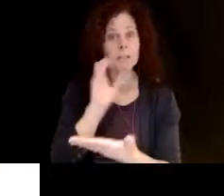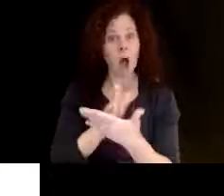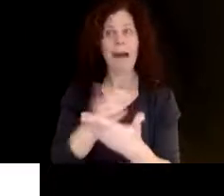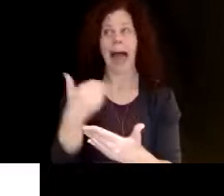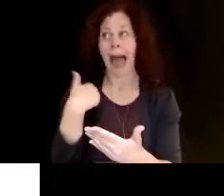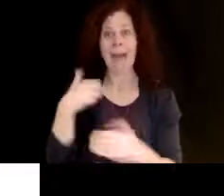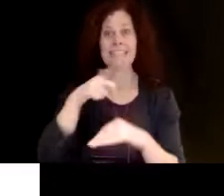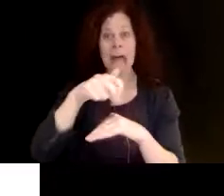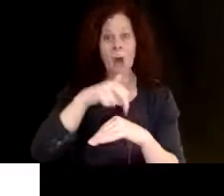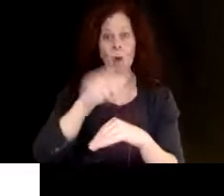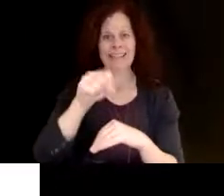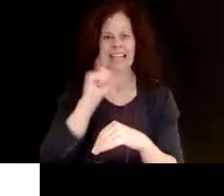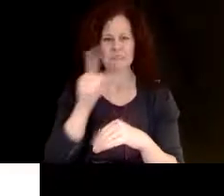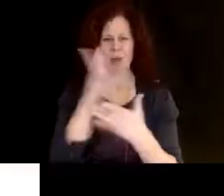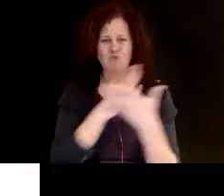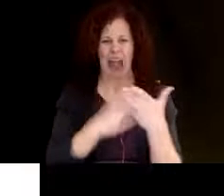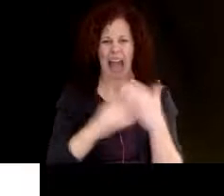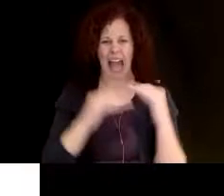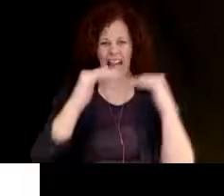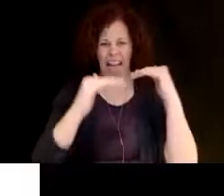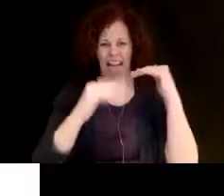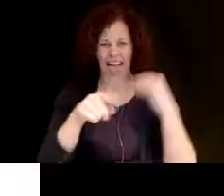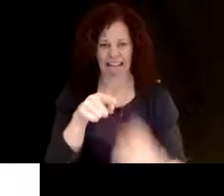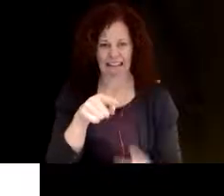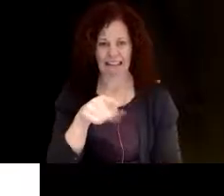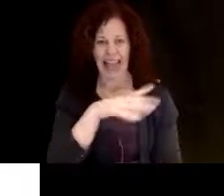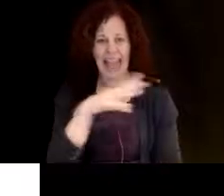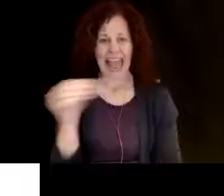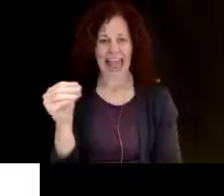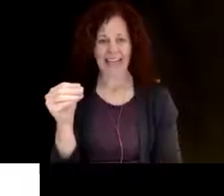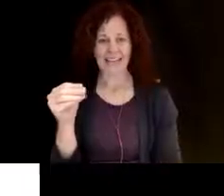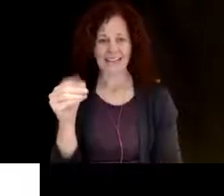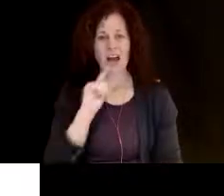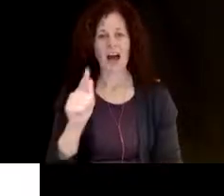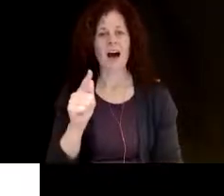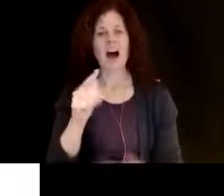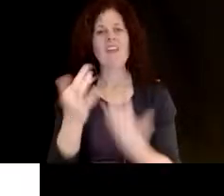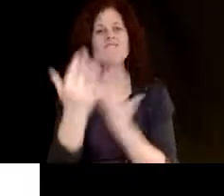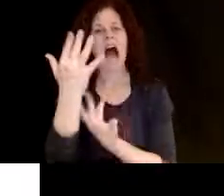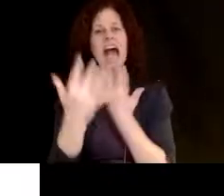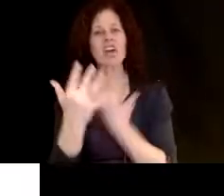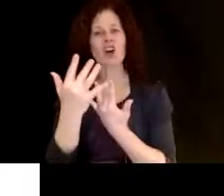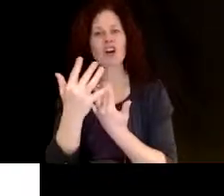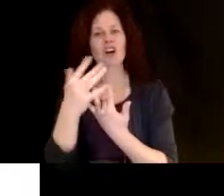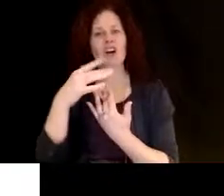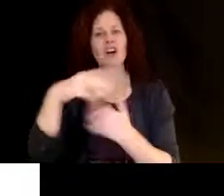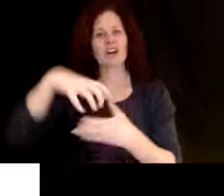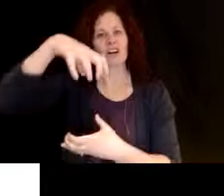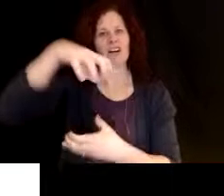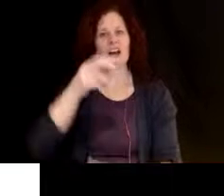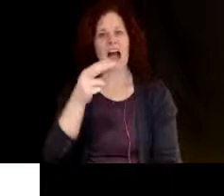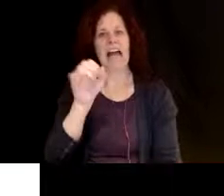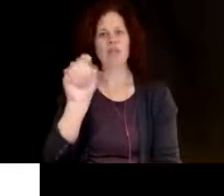in pretty poor condition, and they're blocked by an important amenity, a fire hydrant, but that shouldn't be in the sidewalk. And so that's